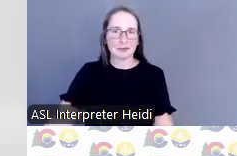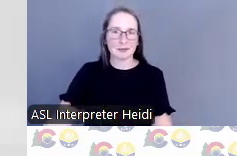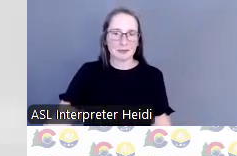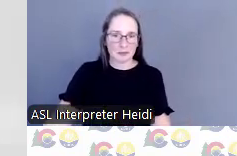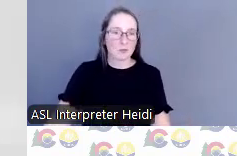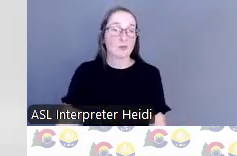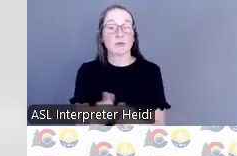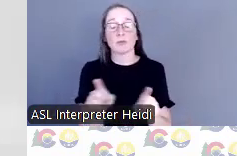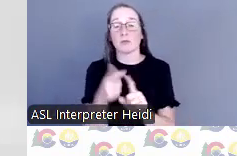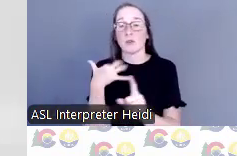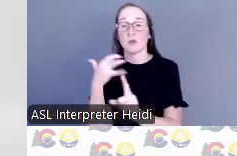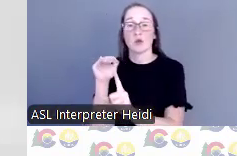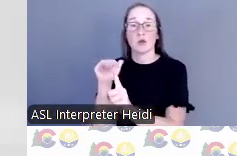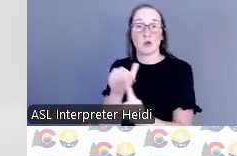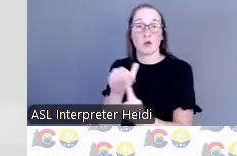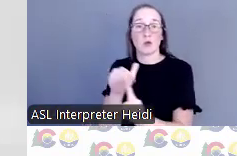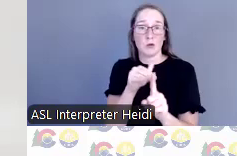Also want to remind you and